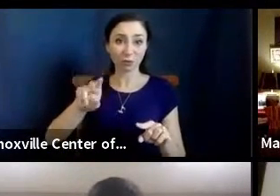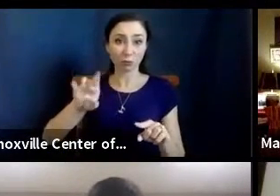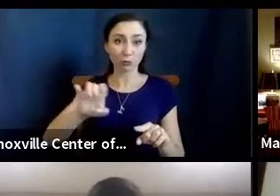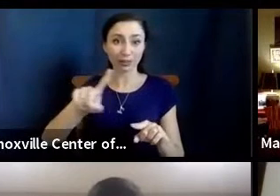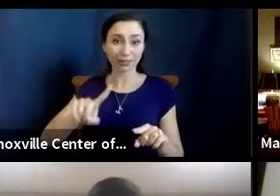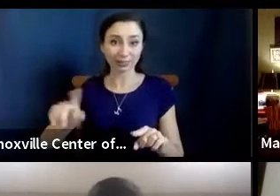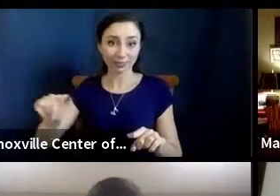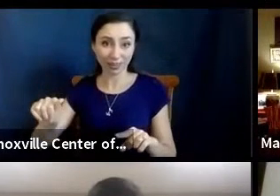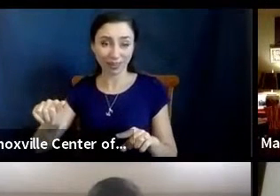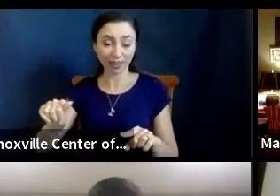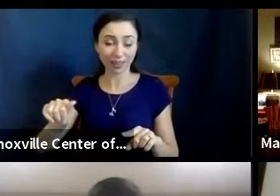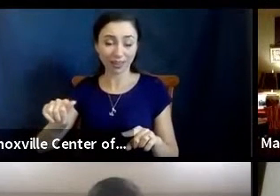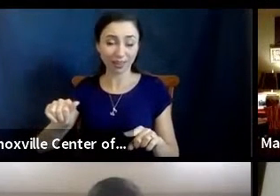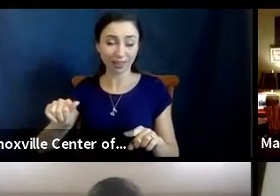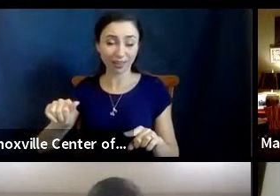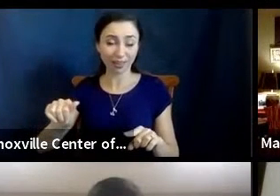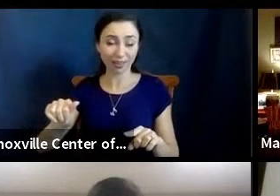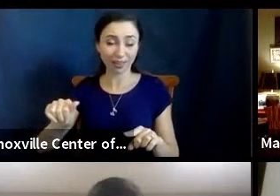2019,